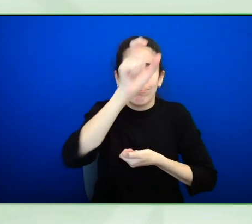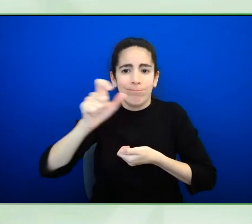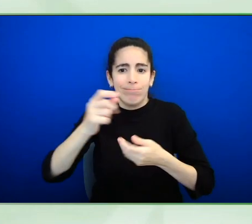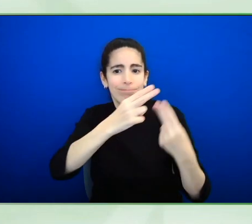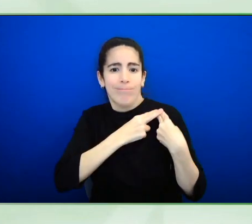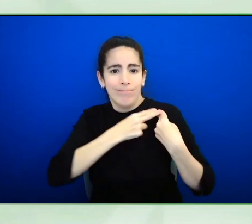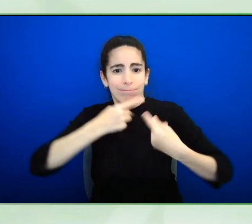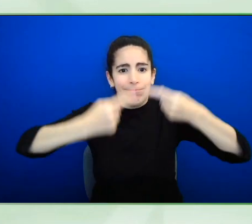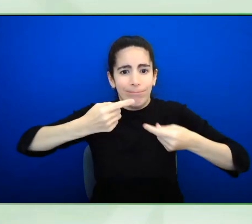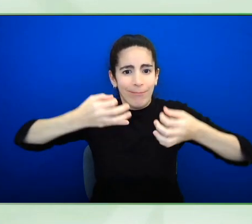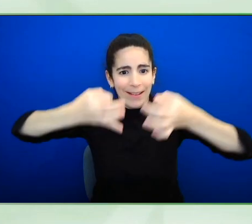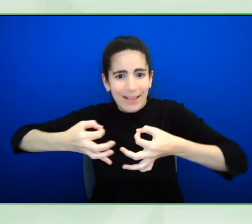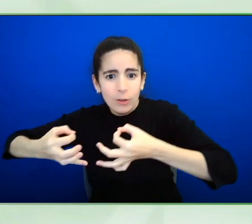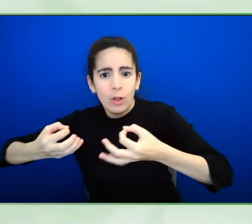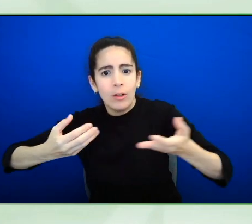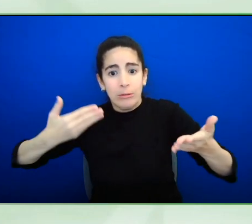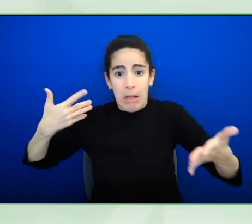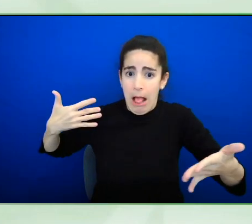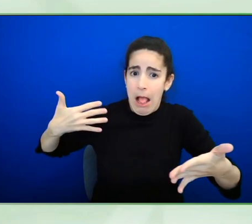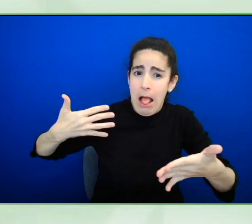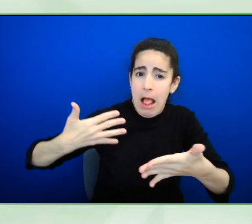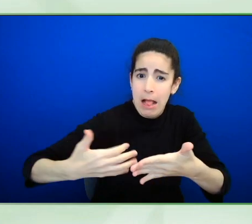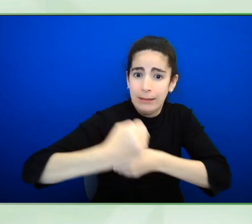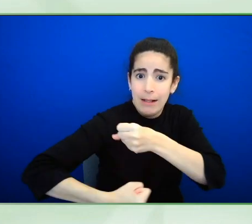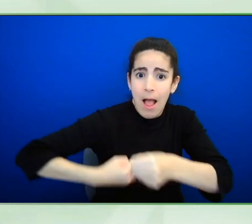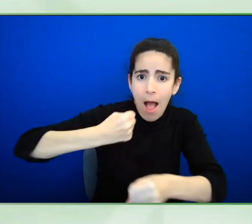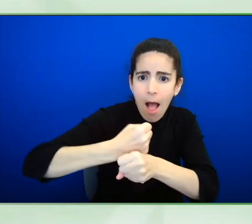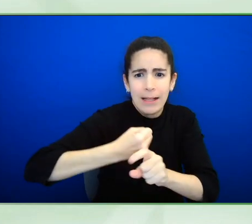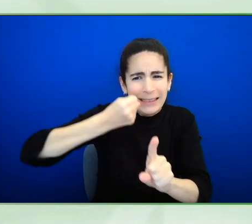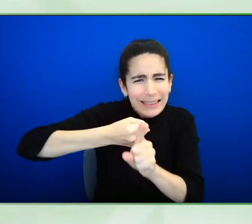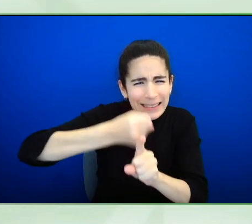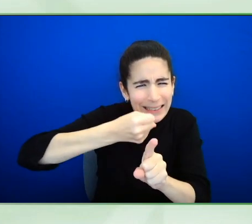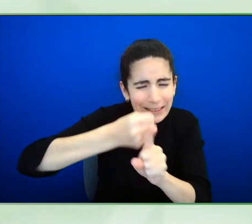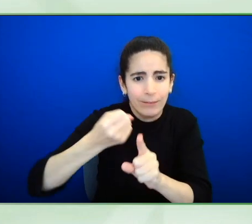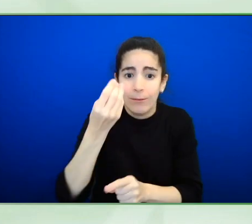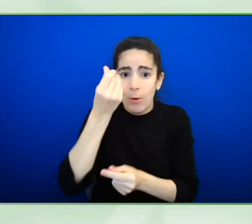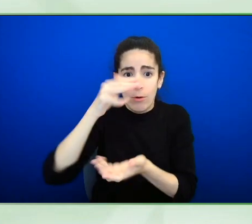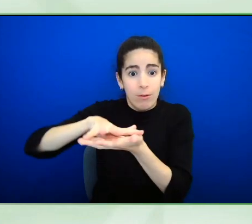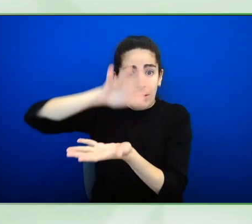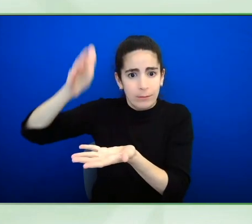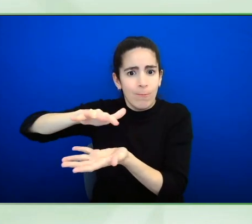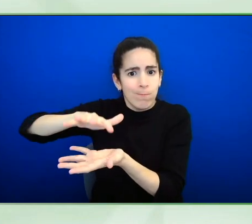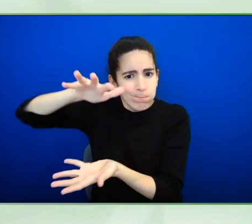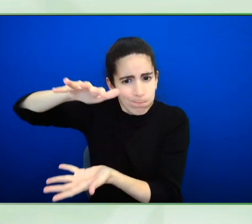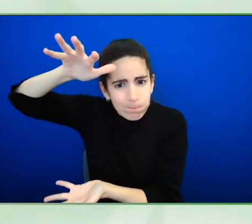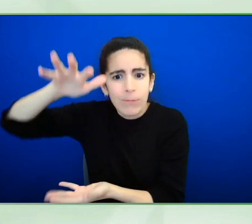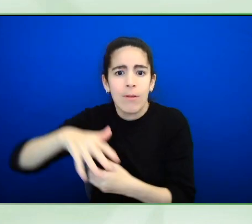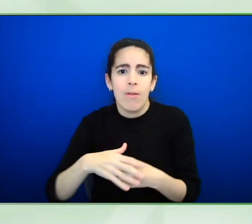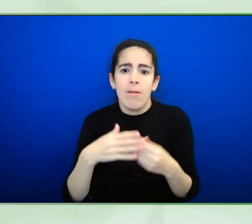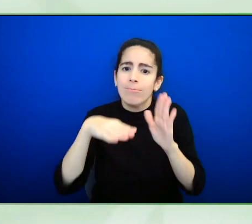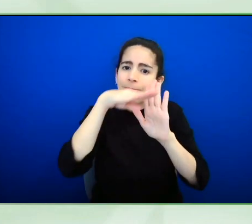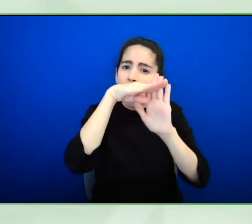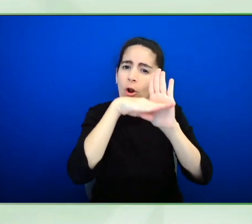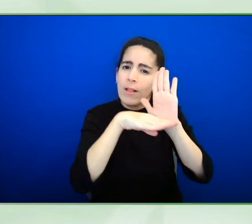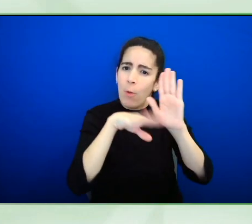for investment in eye health. And the research has shown for every $1 that is invested in eye health, there is a $28